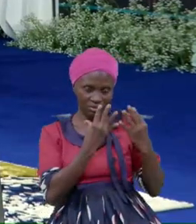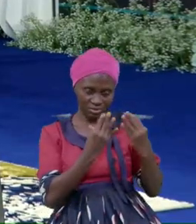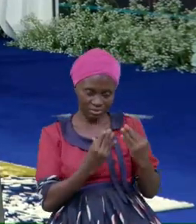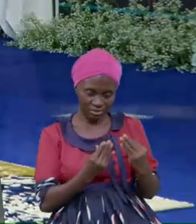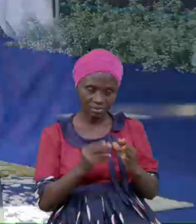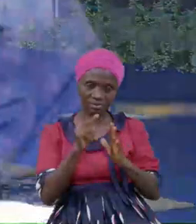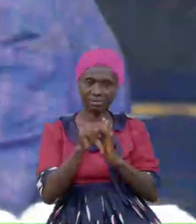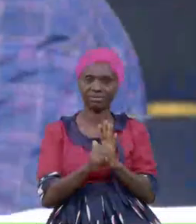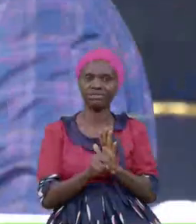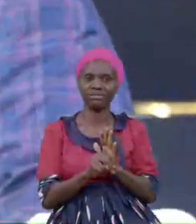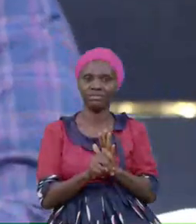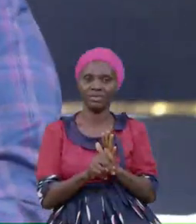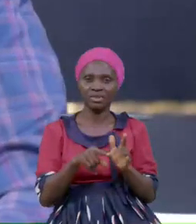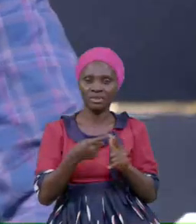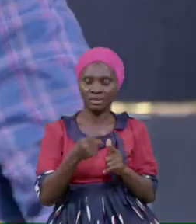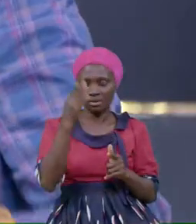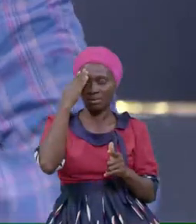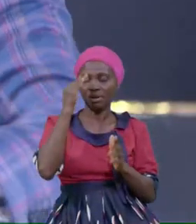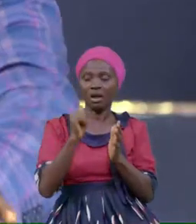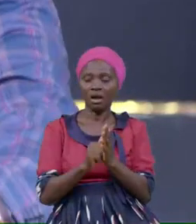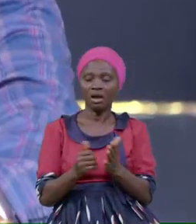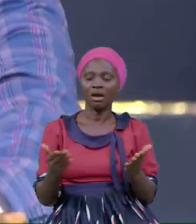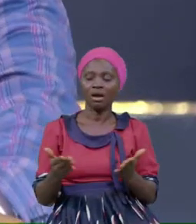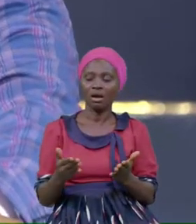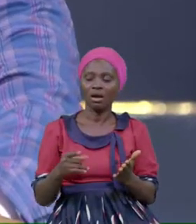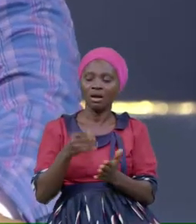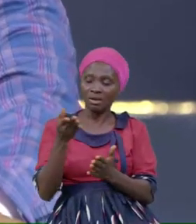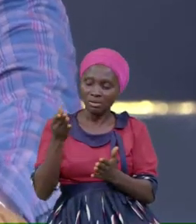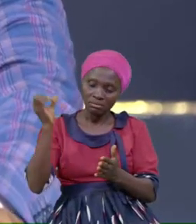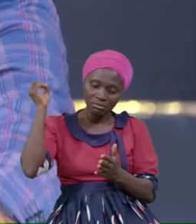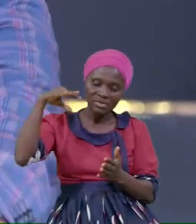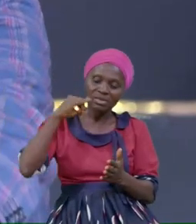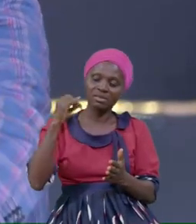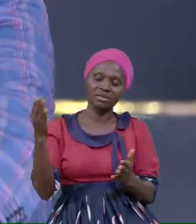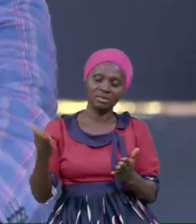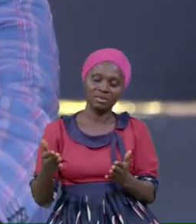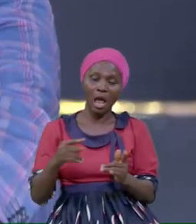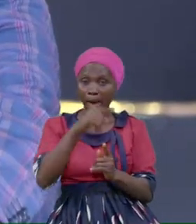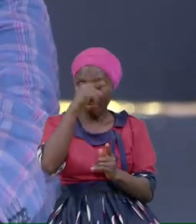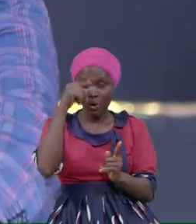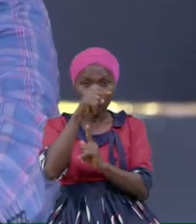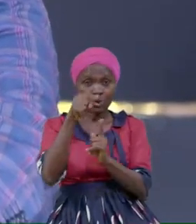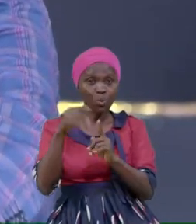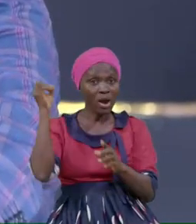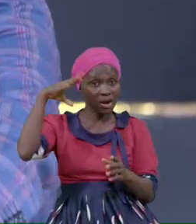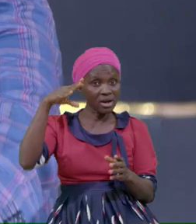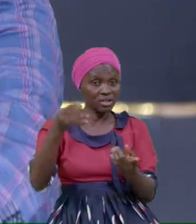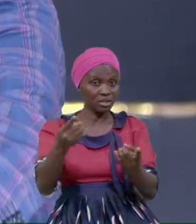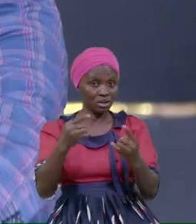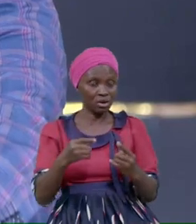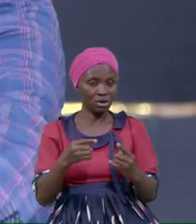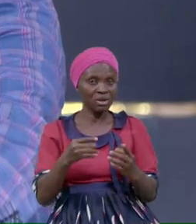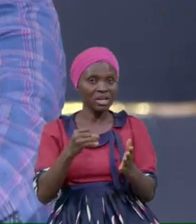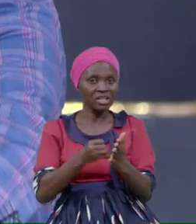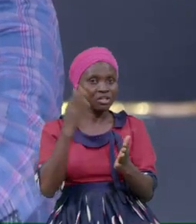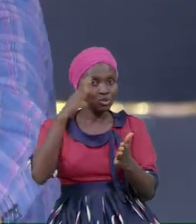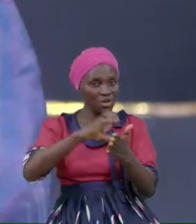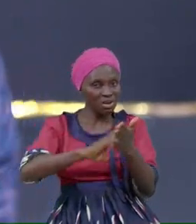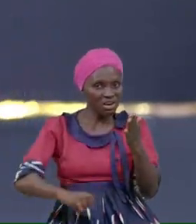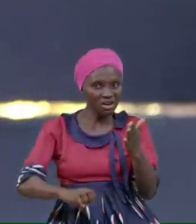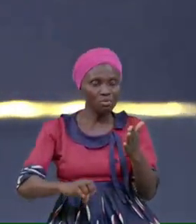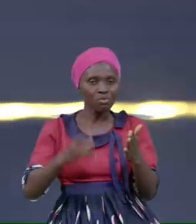grace comes, it takes away the violence. It takes away the aggressiveness that people